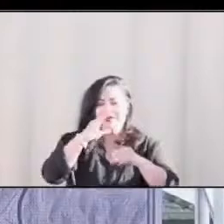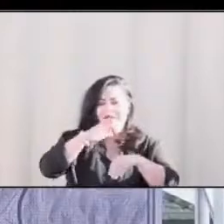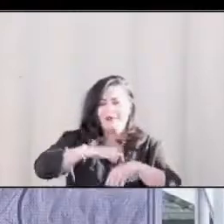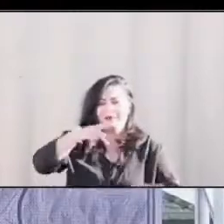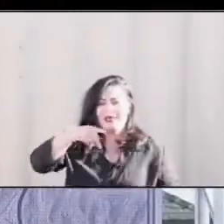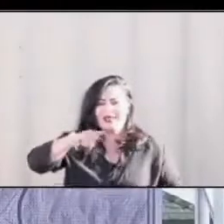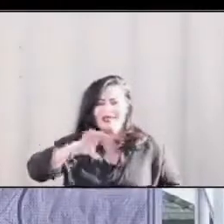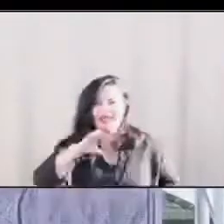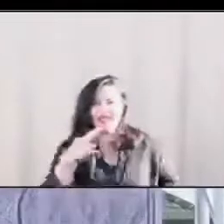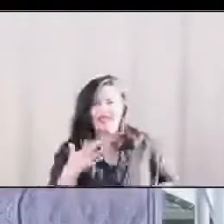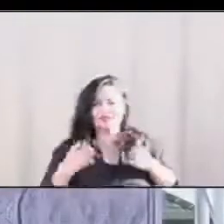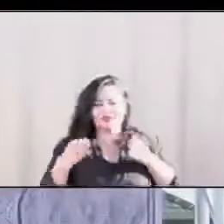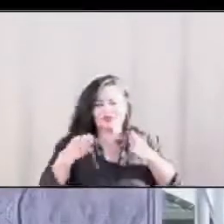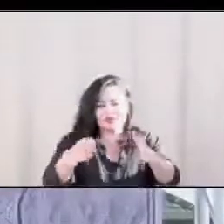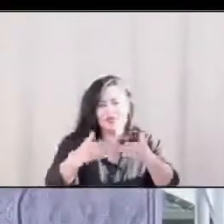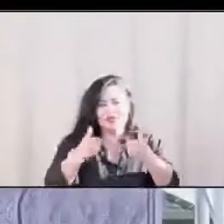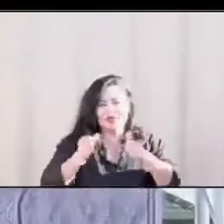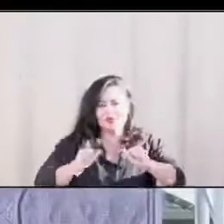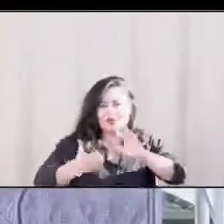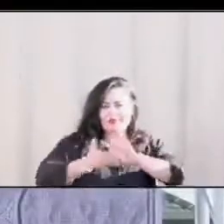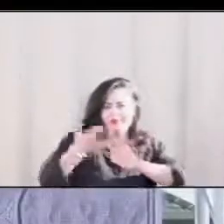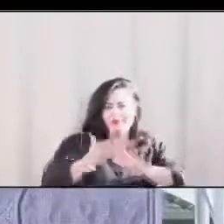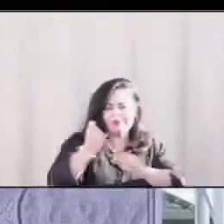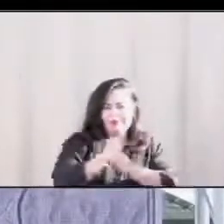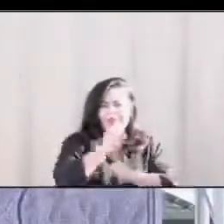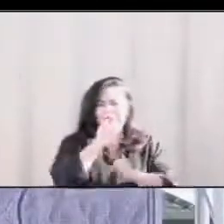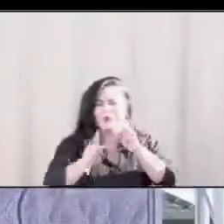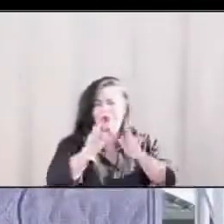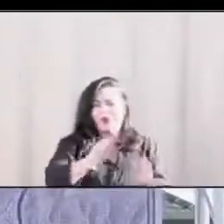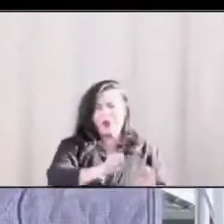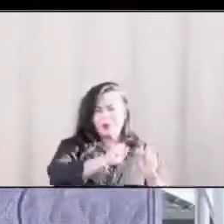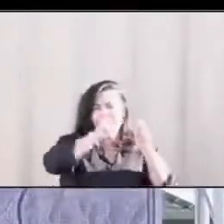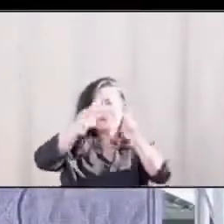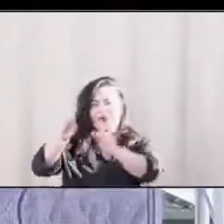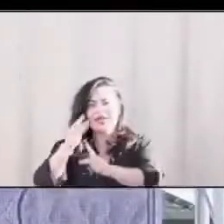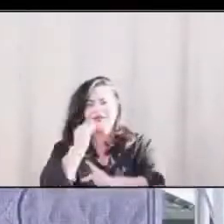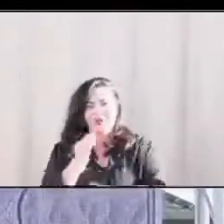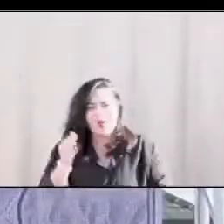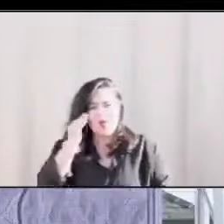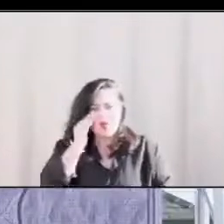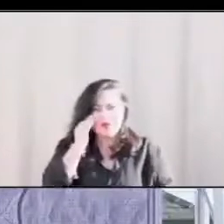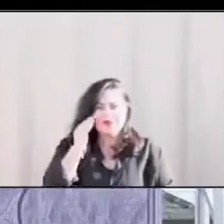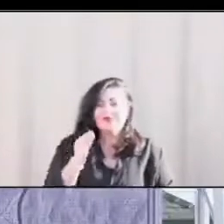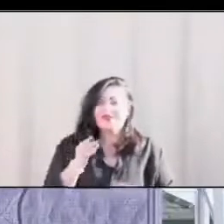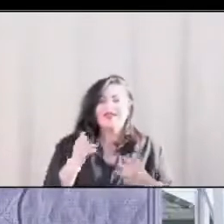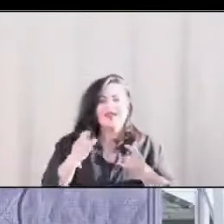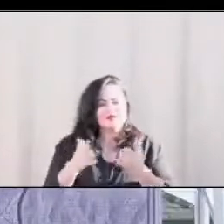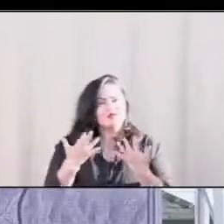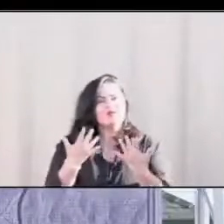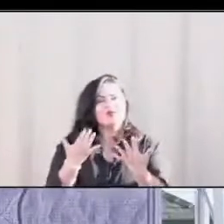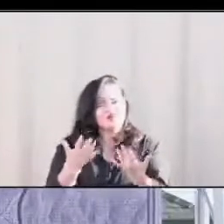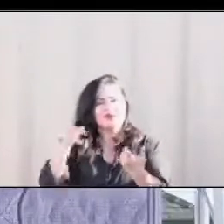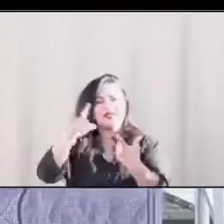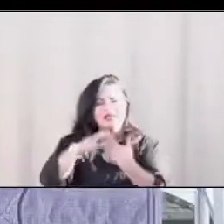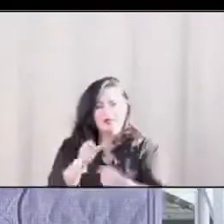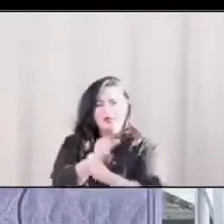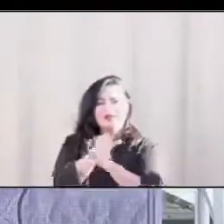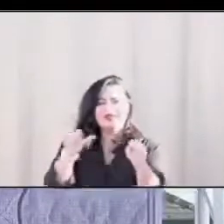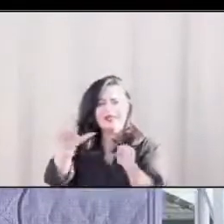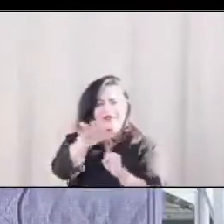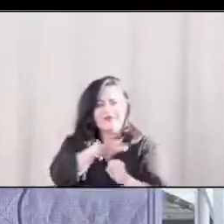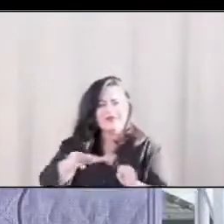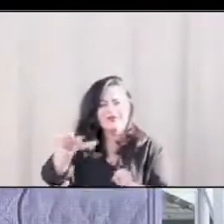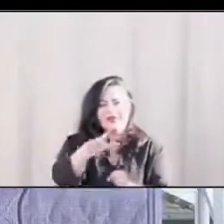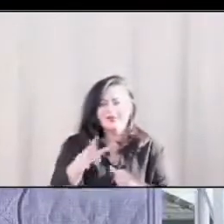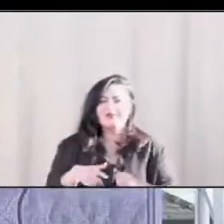trying to get things back, so get people back in their homes as soon as possible, but that can't be done until the entire area is safe. Interior,